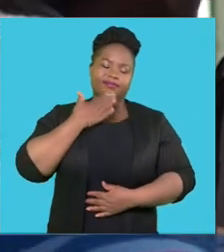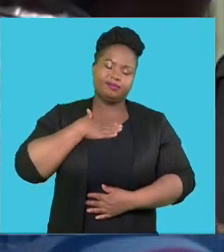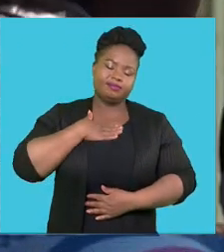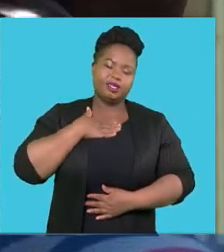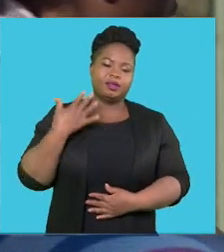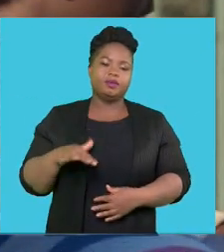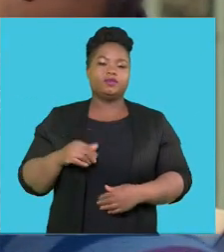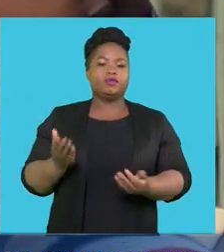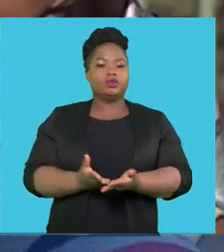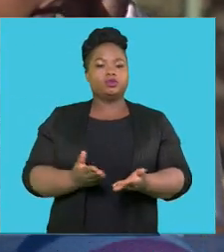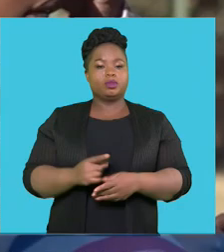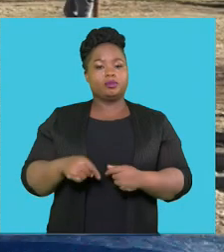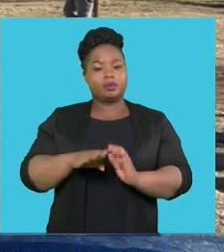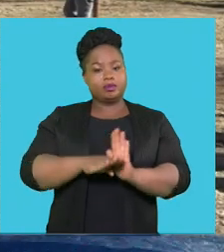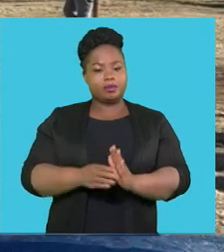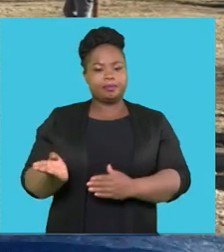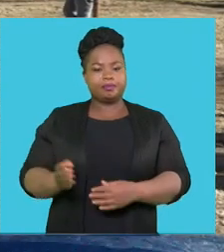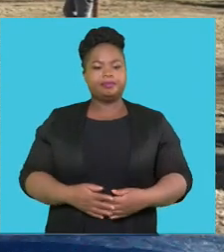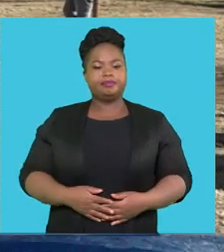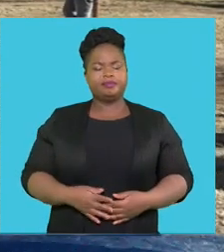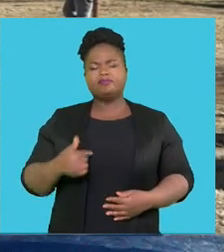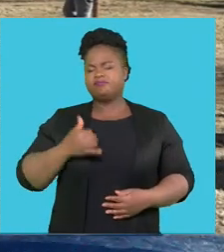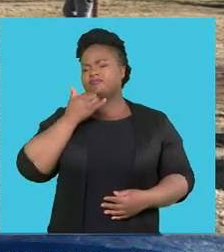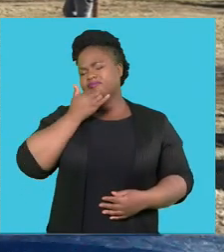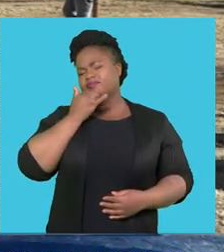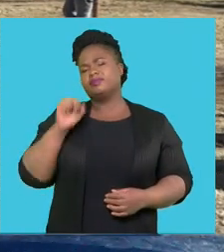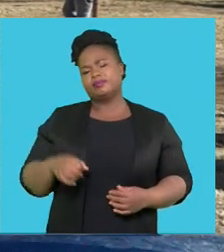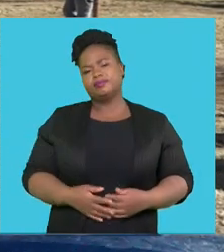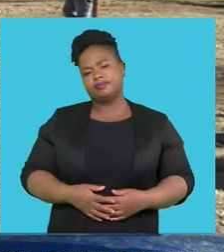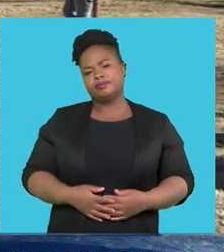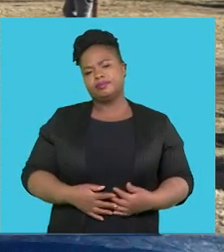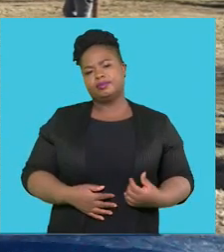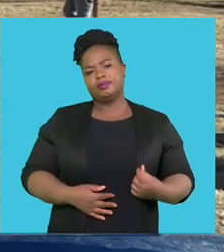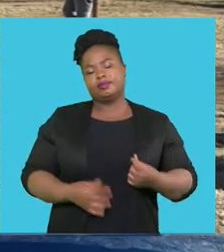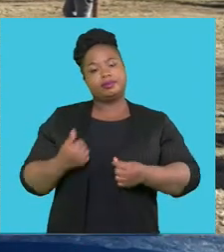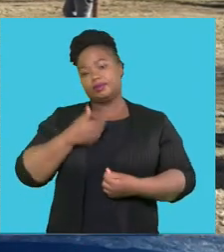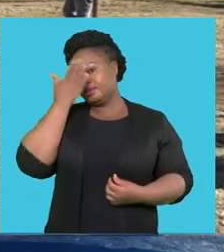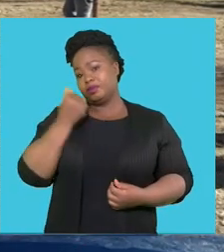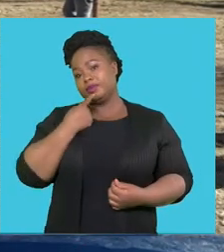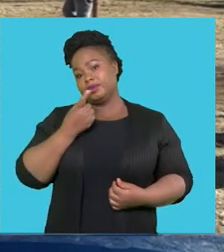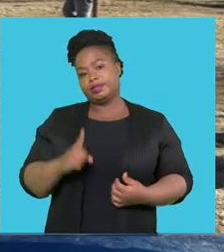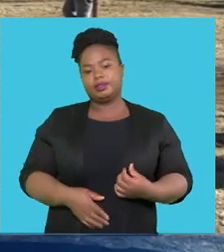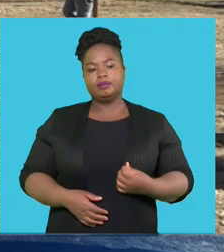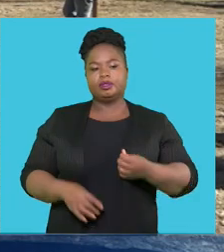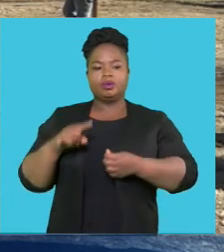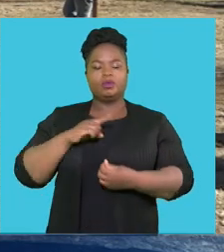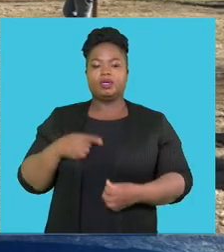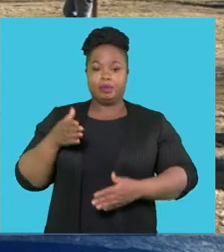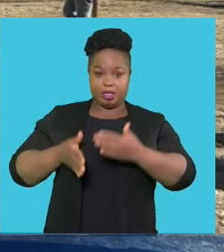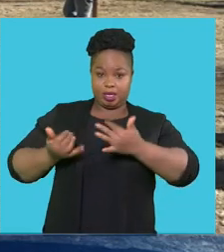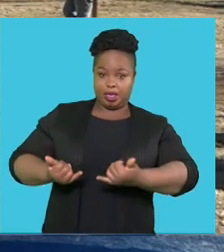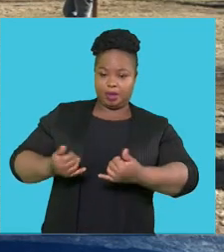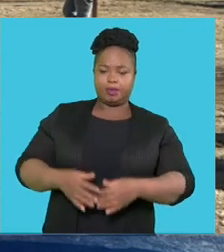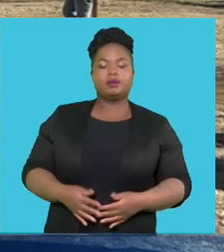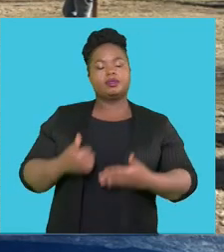kanye nesikole ngalolu hlelo. Hai, ke thabile haholo mama, ke thabile haholo. Ha ke tsebena nka reng. E ska fella mona ene